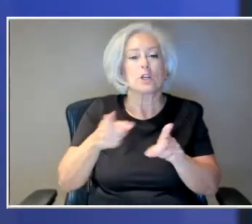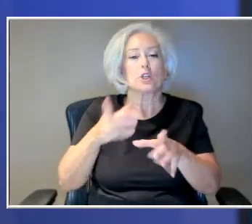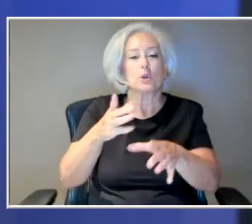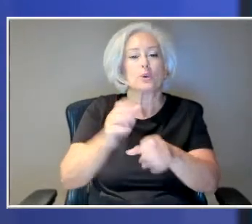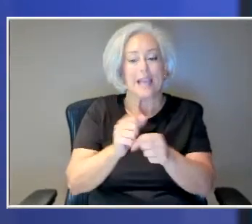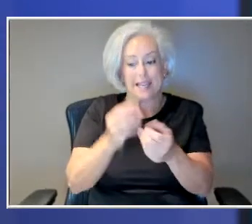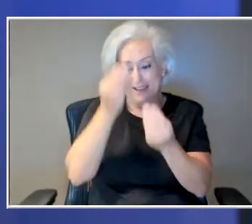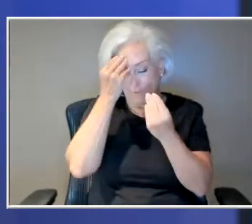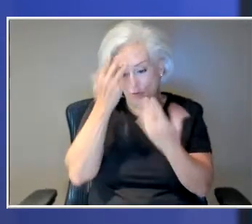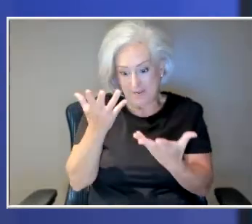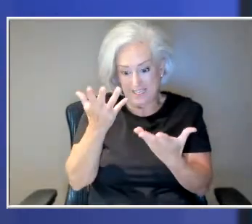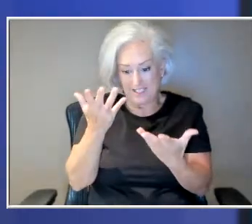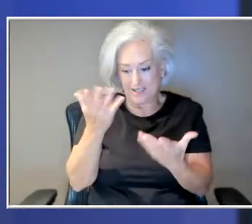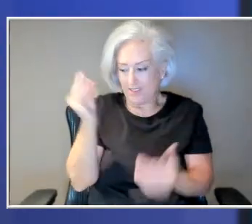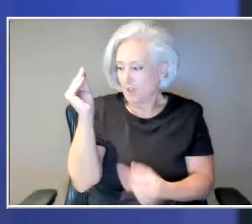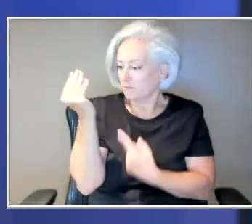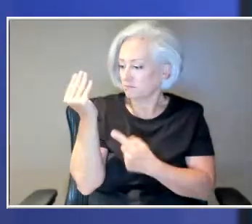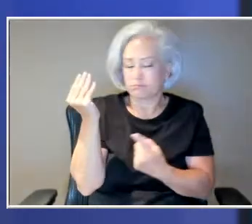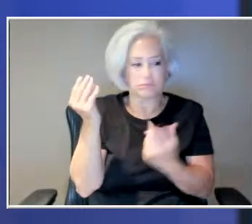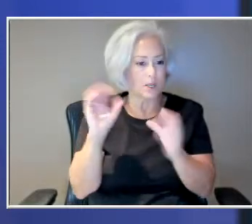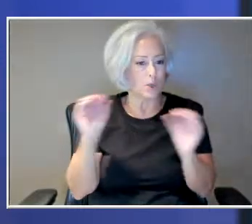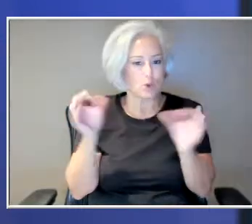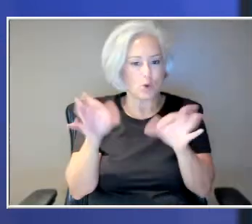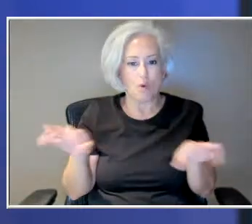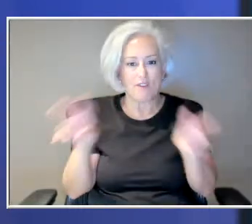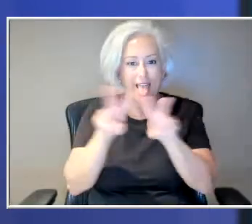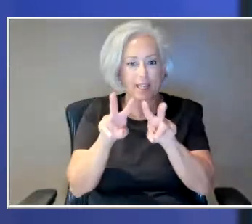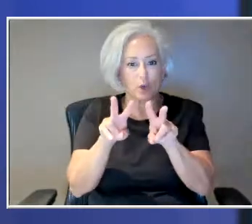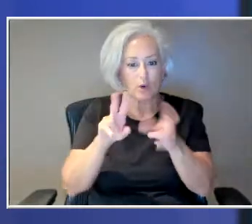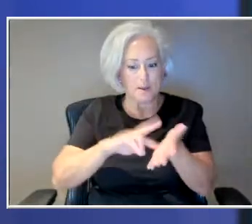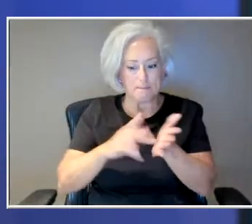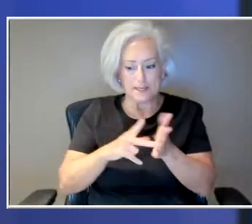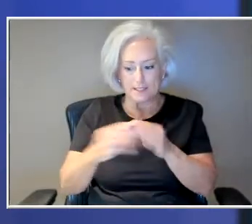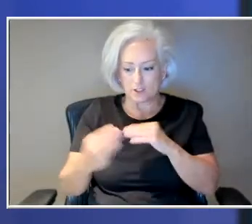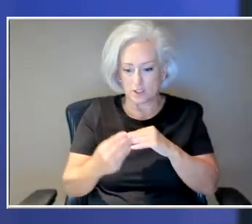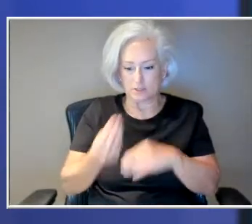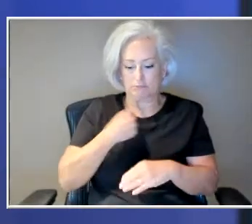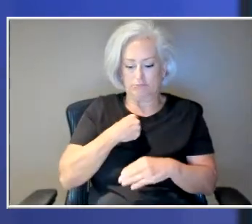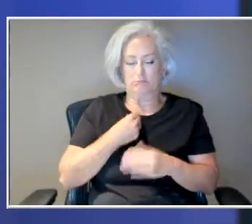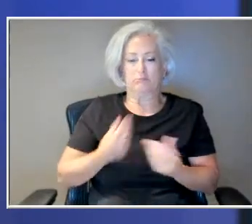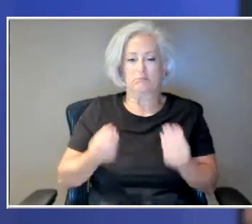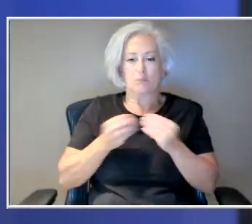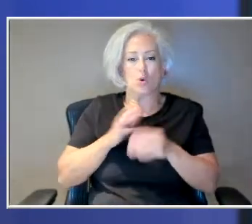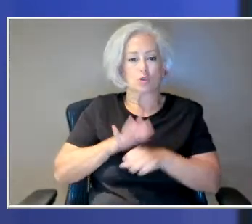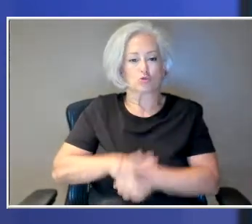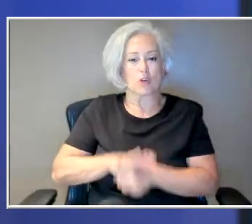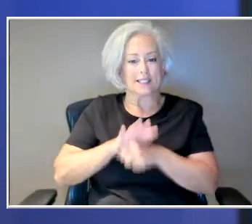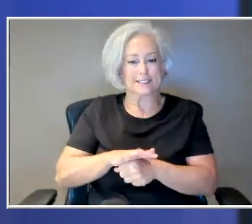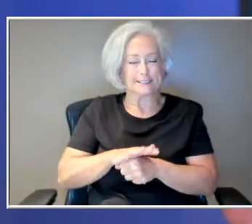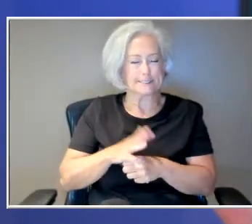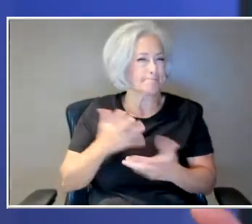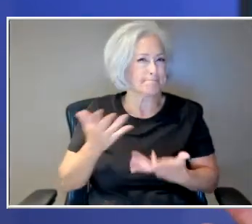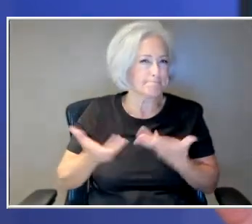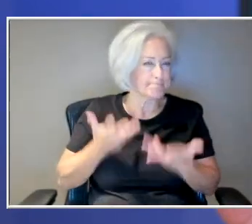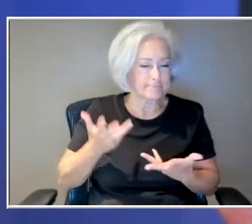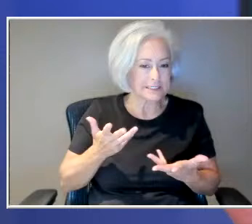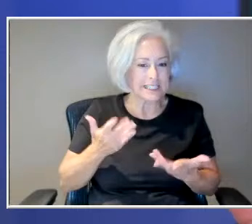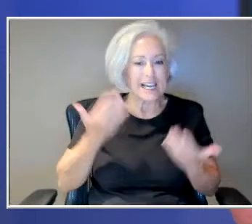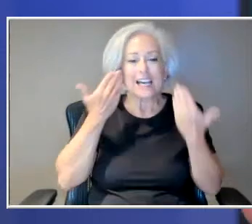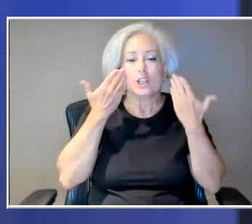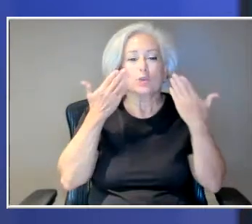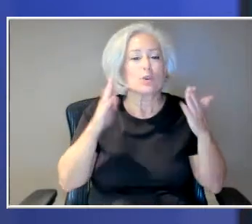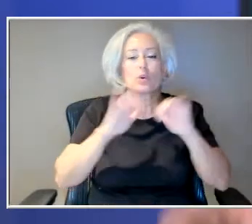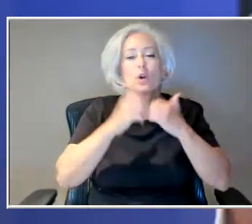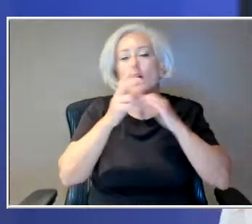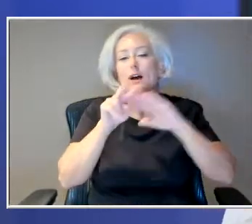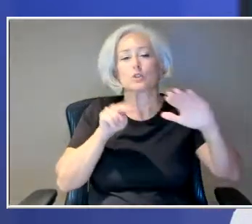instead it's more stressful to you. I don't know how to predict a person's response